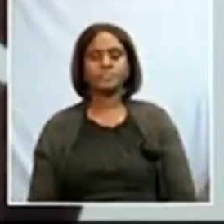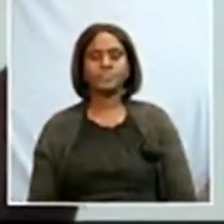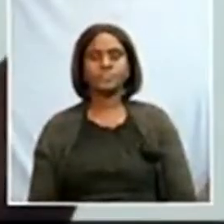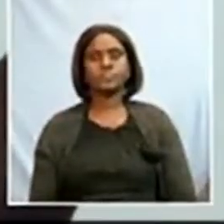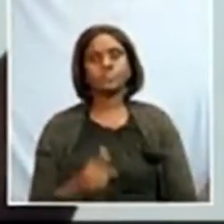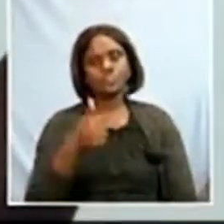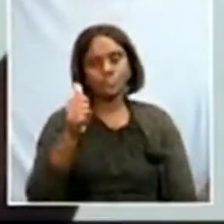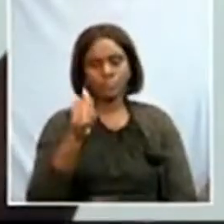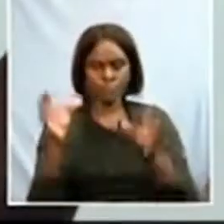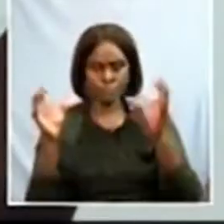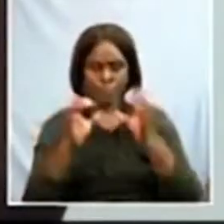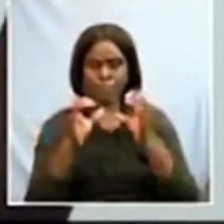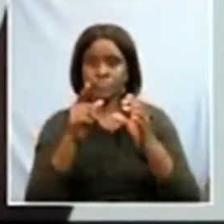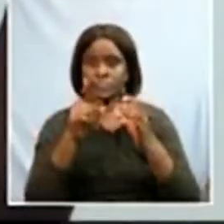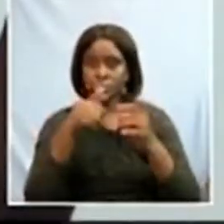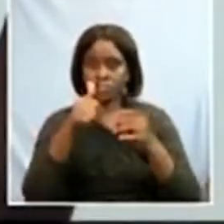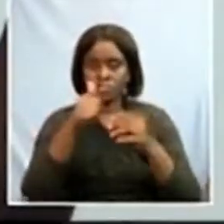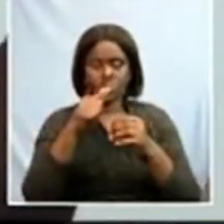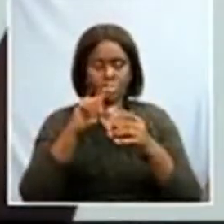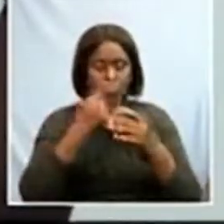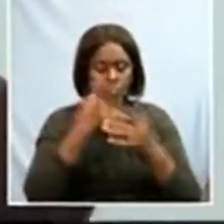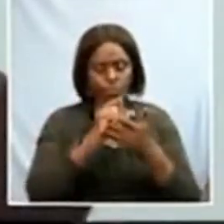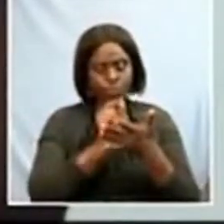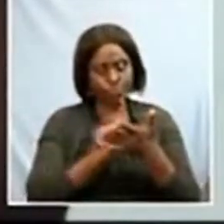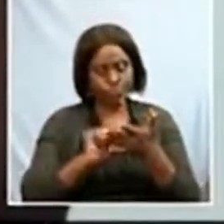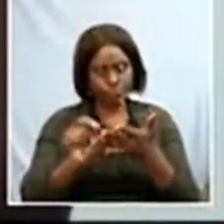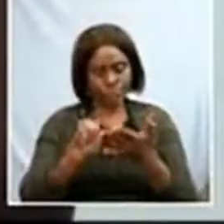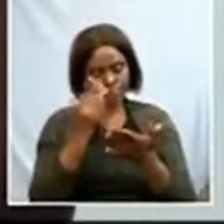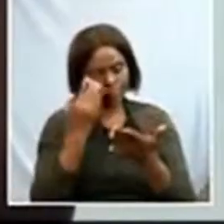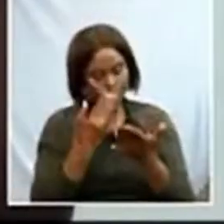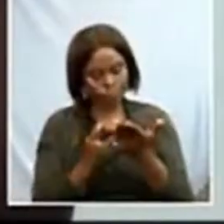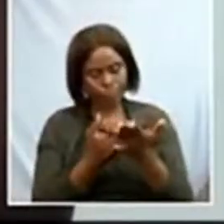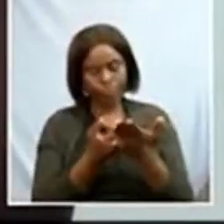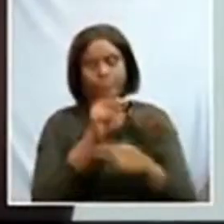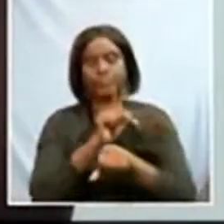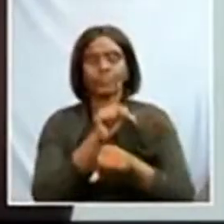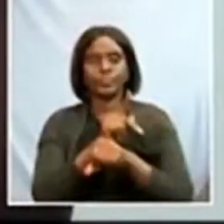You, the council, are the originators of these contracts.